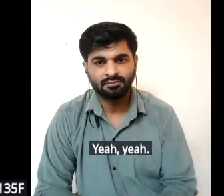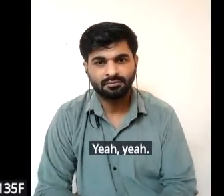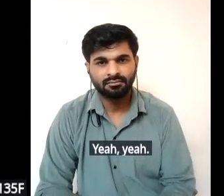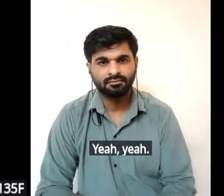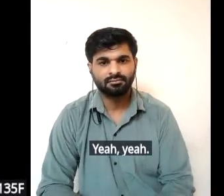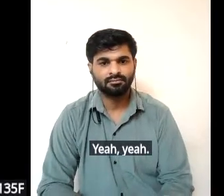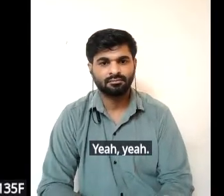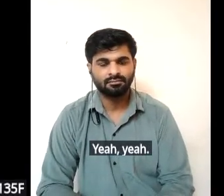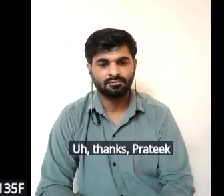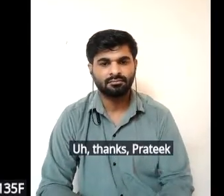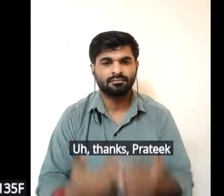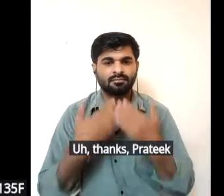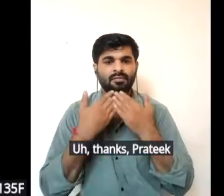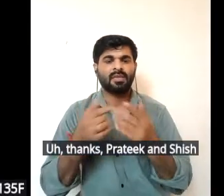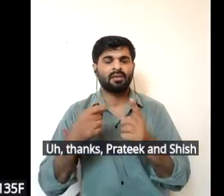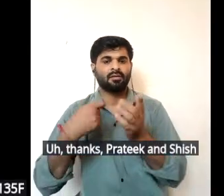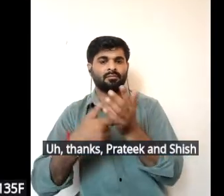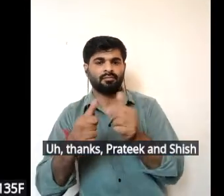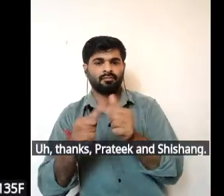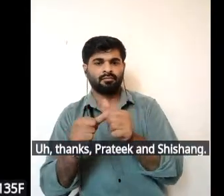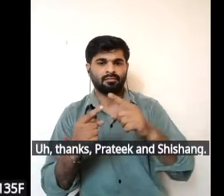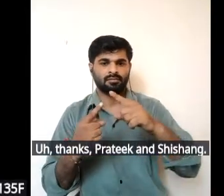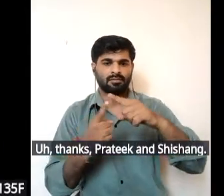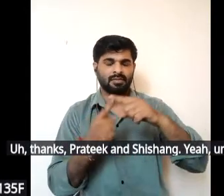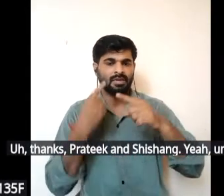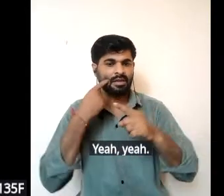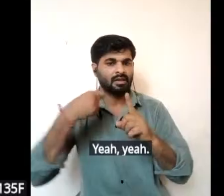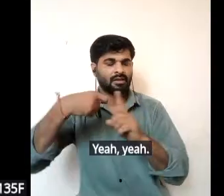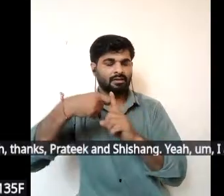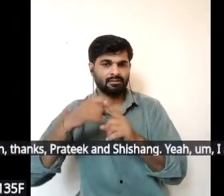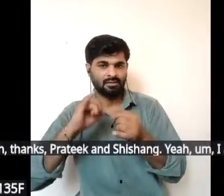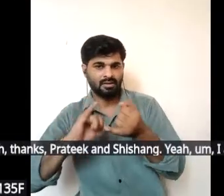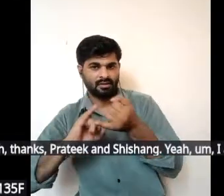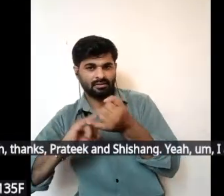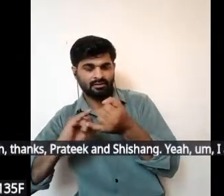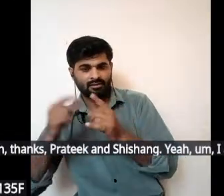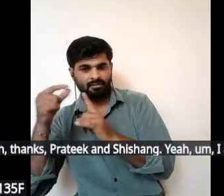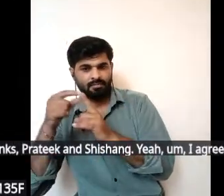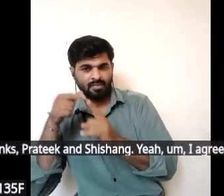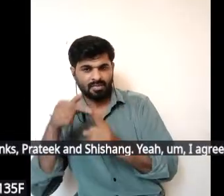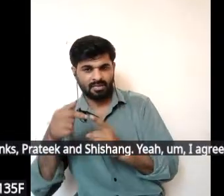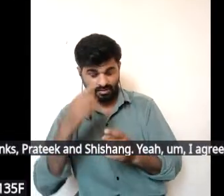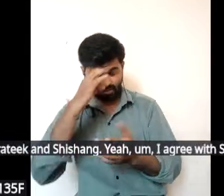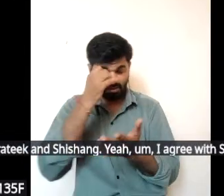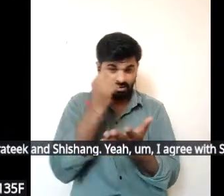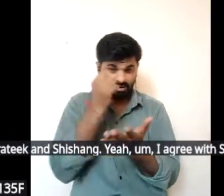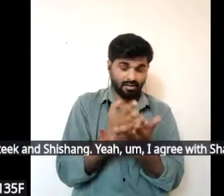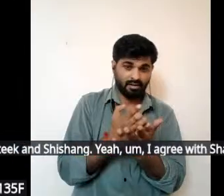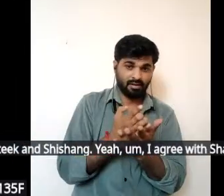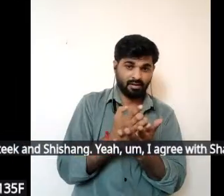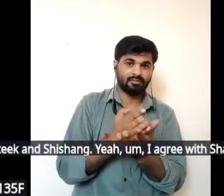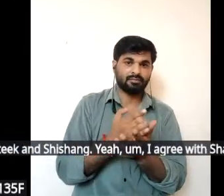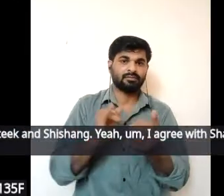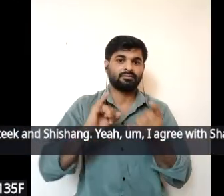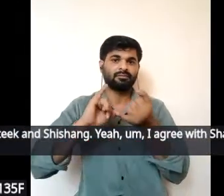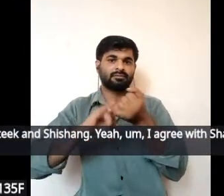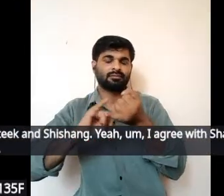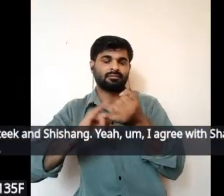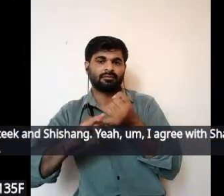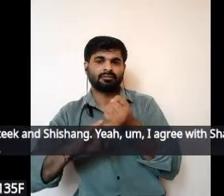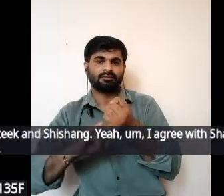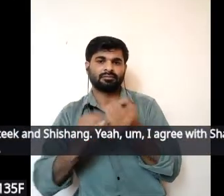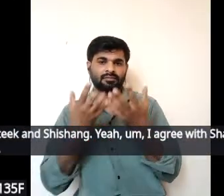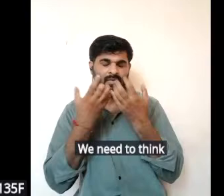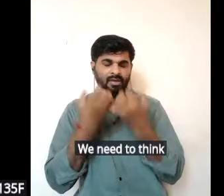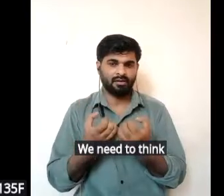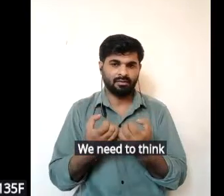Thanks, Pratik and Shashank. Yeah, I agree with Shashank actually. So we need to